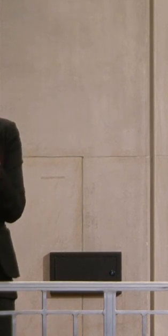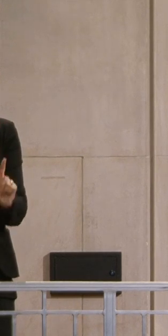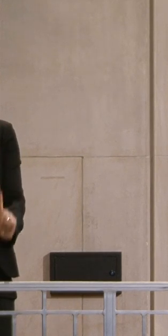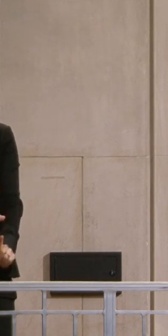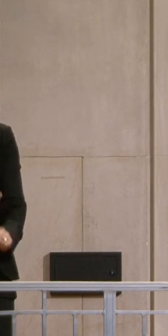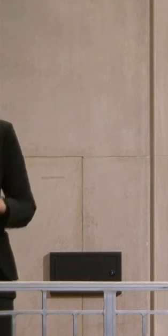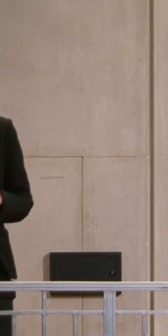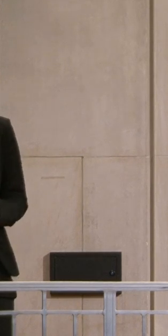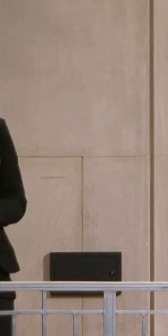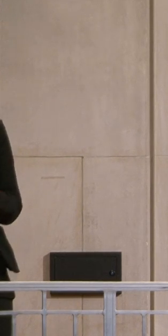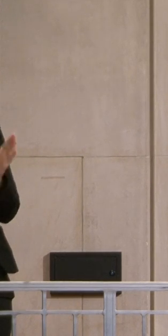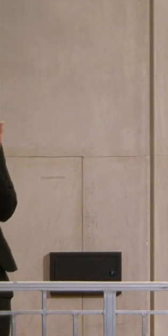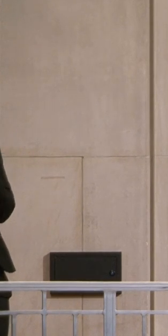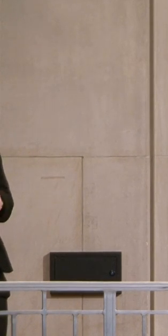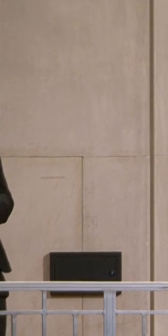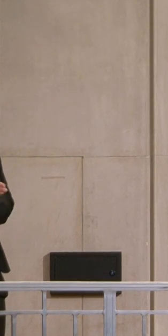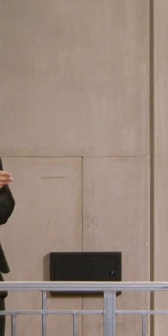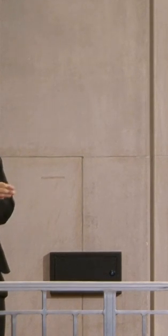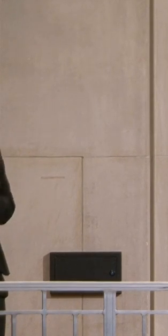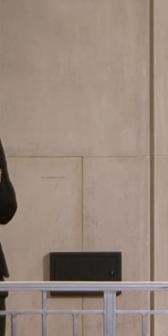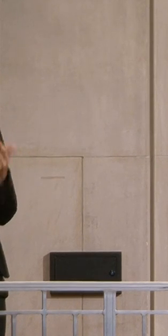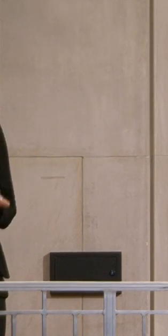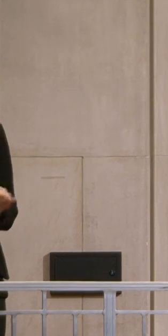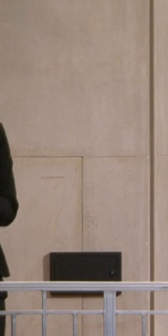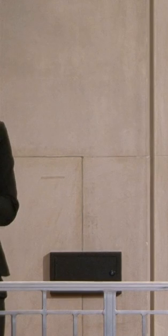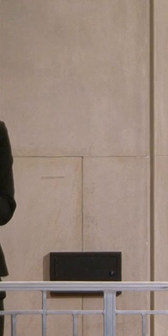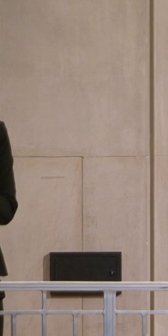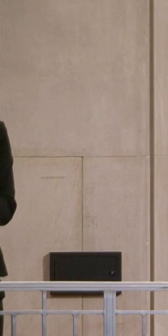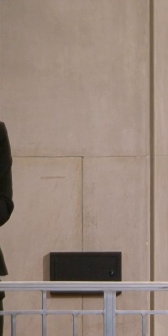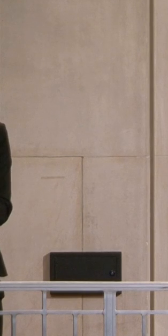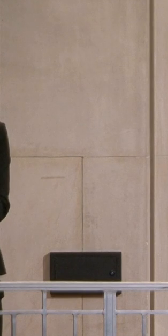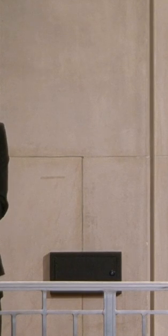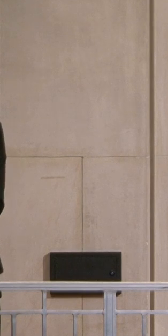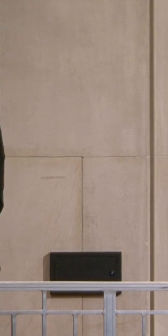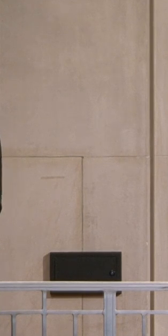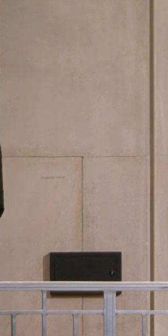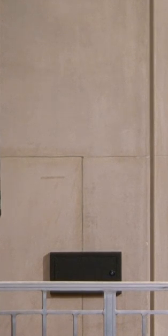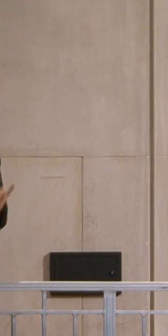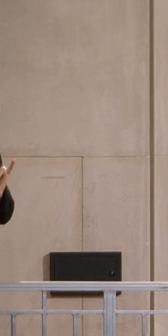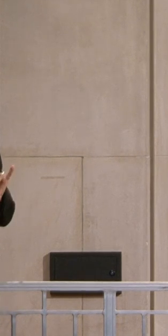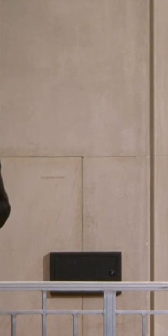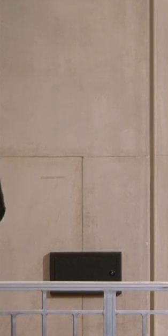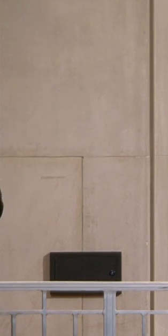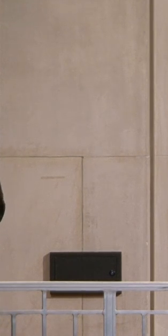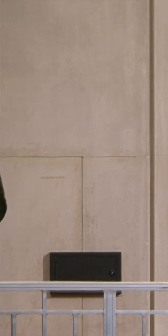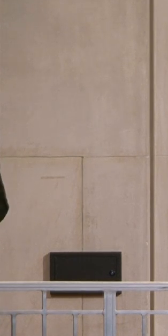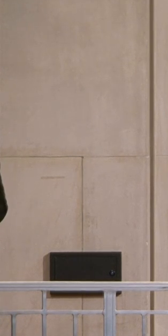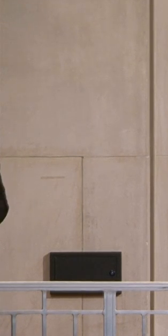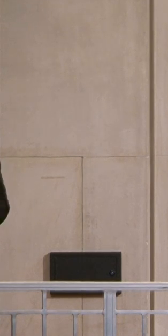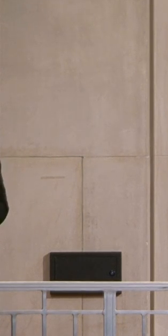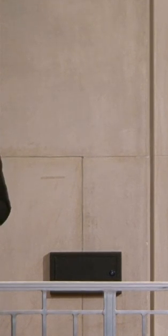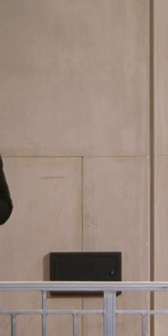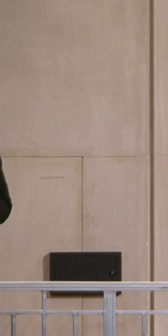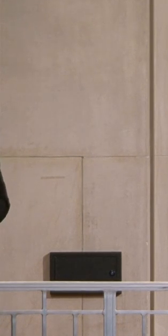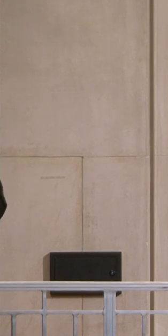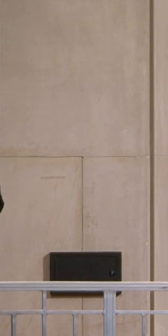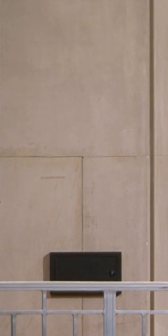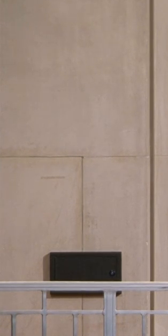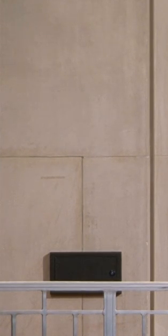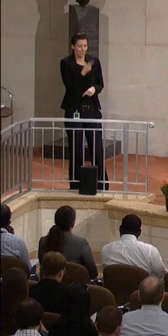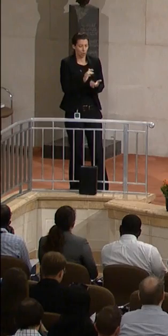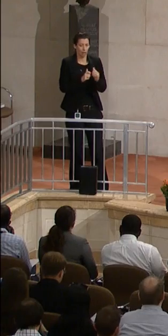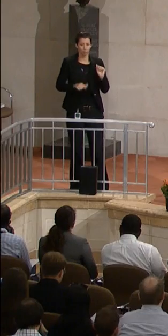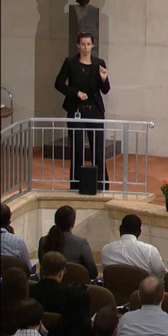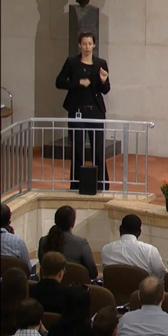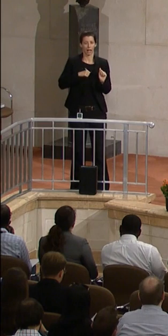We recognize the gains while acknowledging the work that remains to be done. Attorney General Lynch, I cannot tell you how proud I was on the